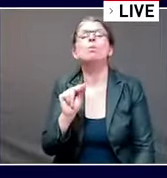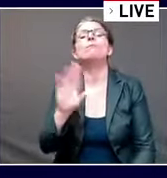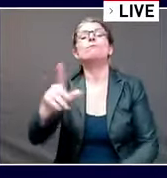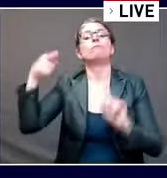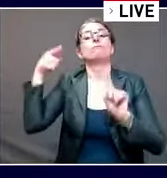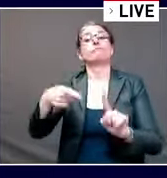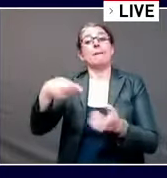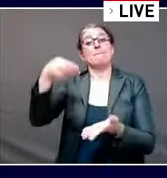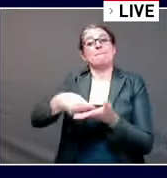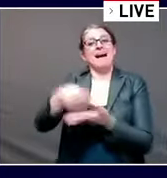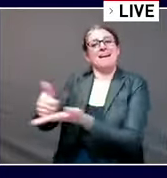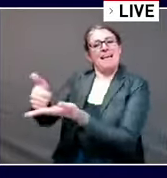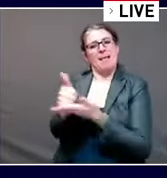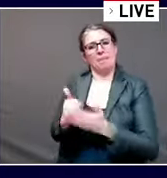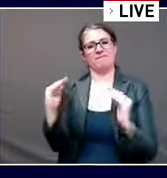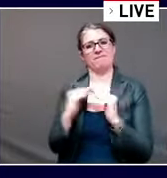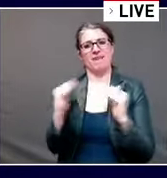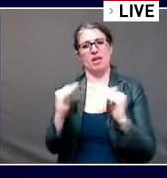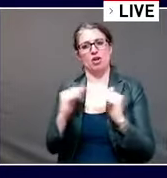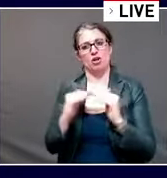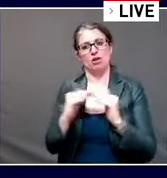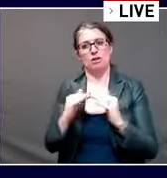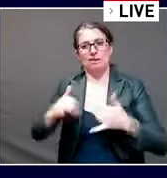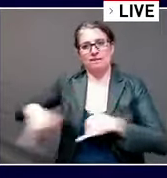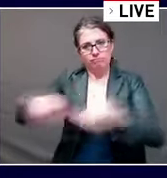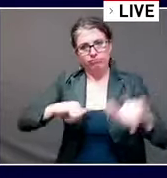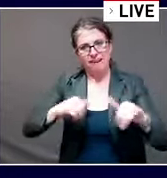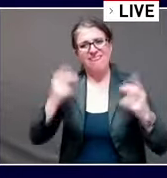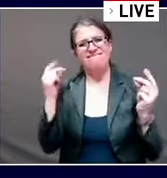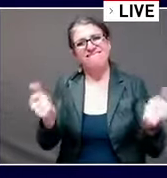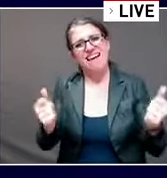I'm going to turn next to Morgan at WABI.